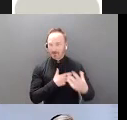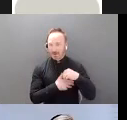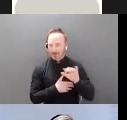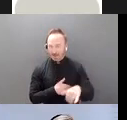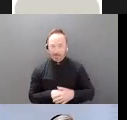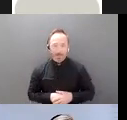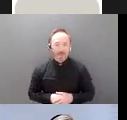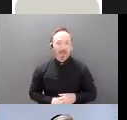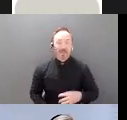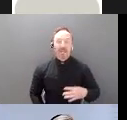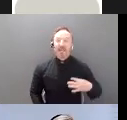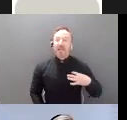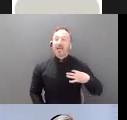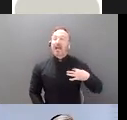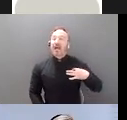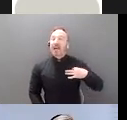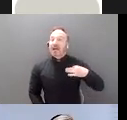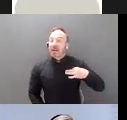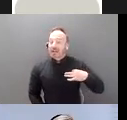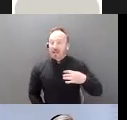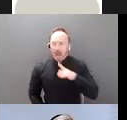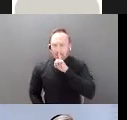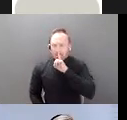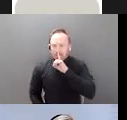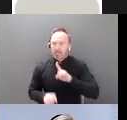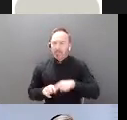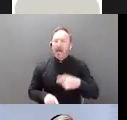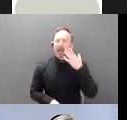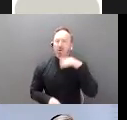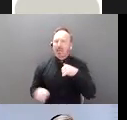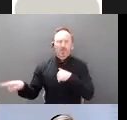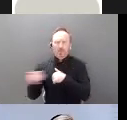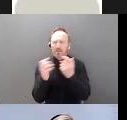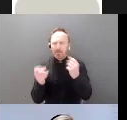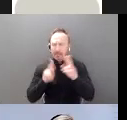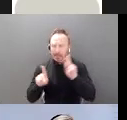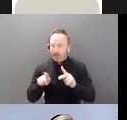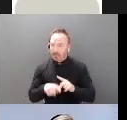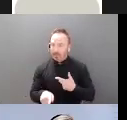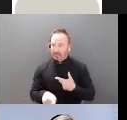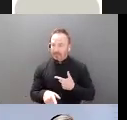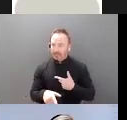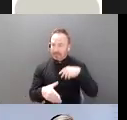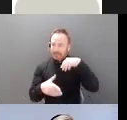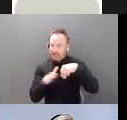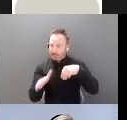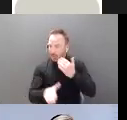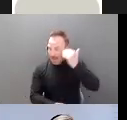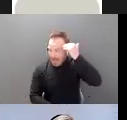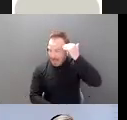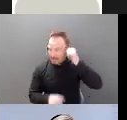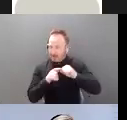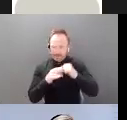for a volunteer because I know there's lots and lots of people out there, but I want you to do this in your head. You don't have to say anything. And I just want us to take a